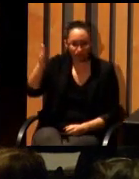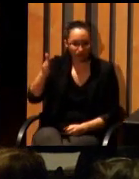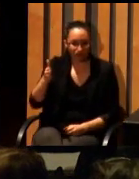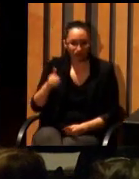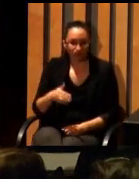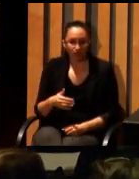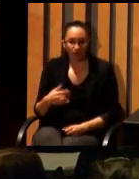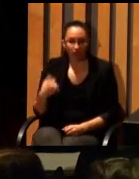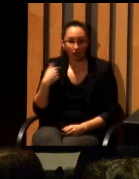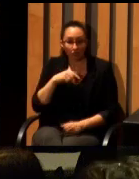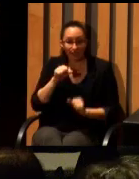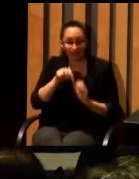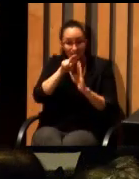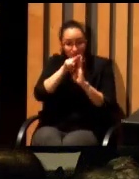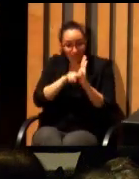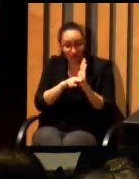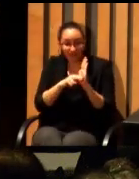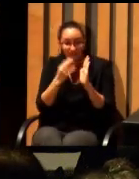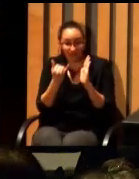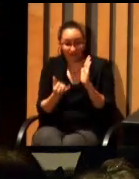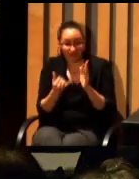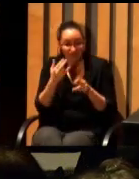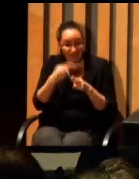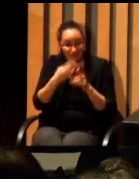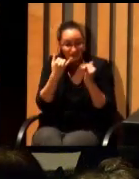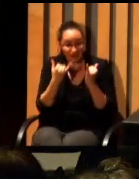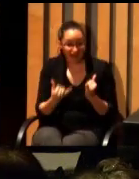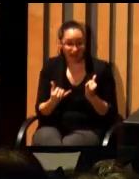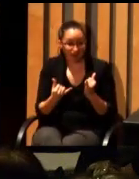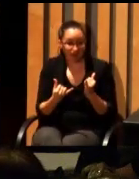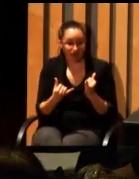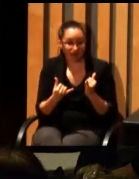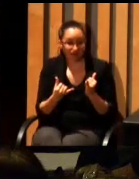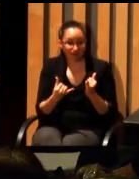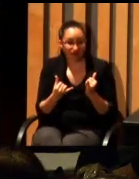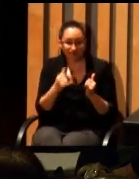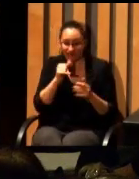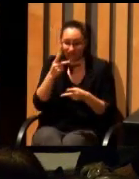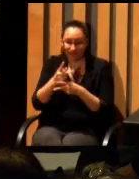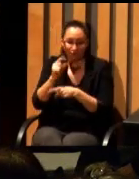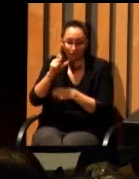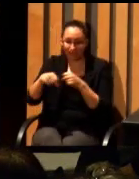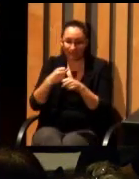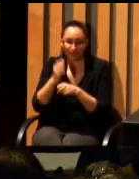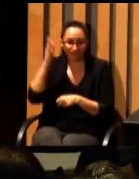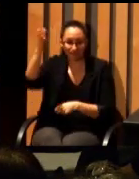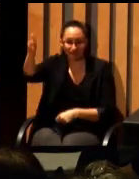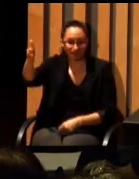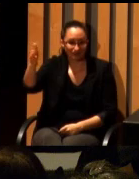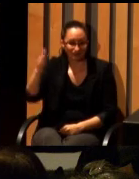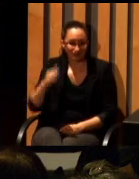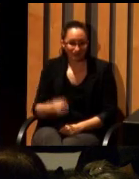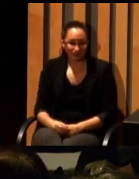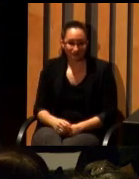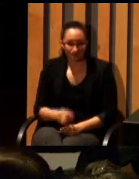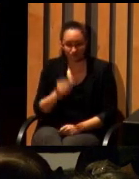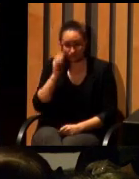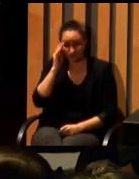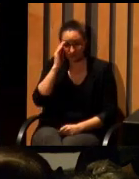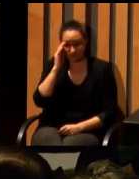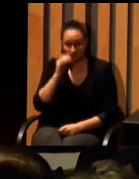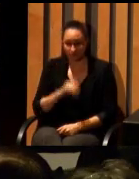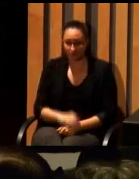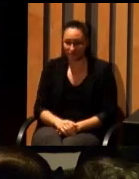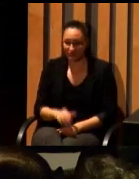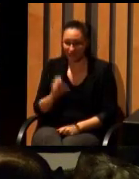this name now so it doesn't reach out 20, 30 years from now and still being used. Like, Dan Snyder, all these people are gonna soon